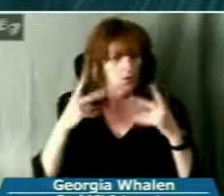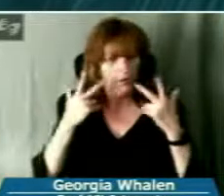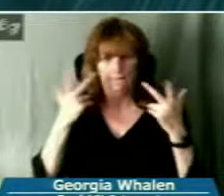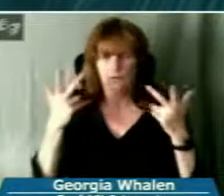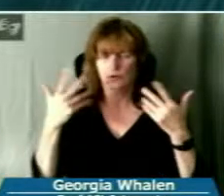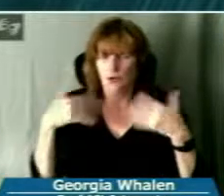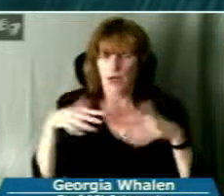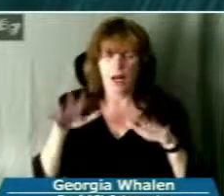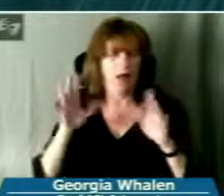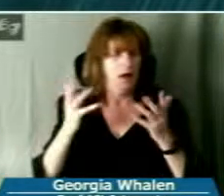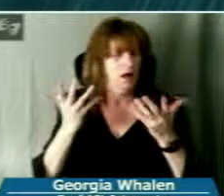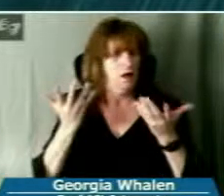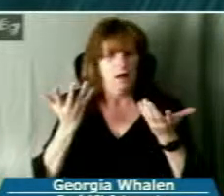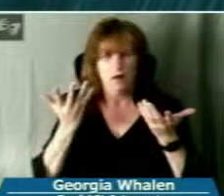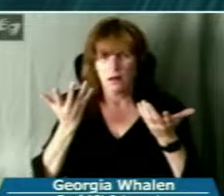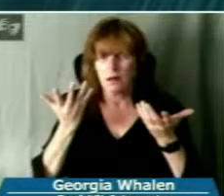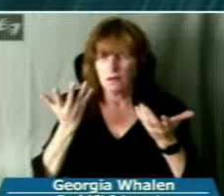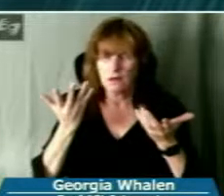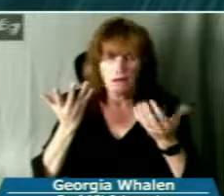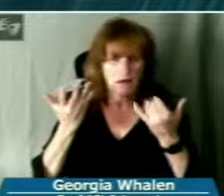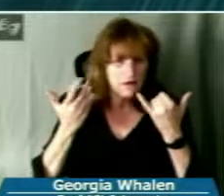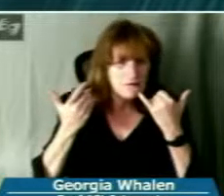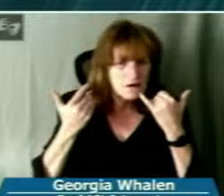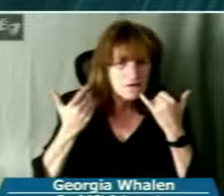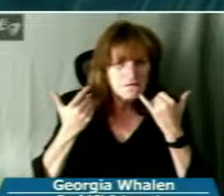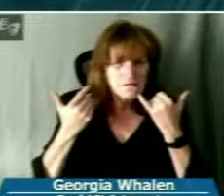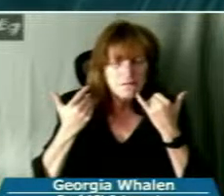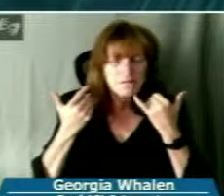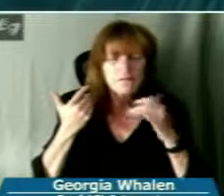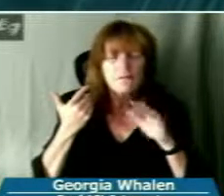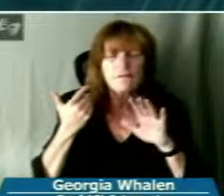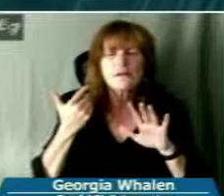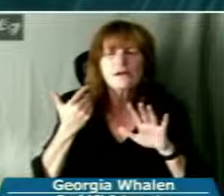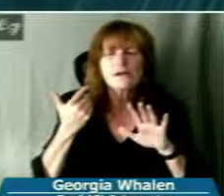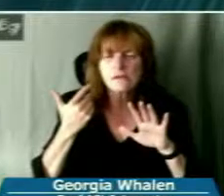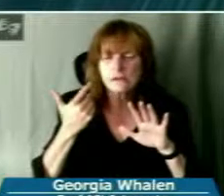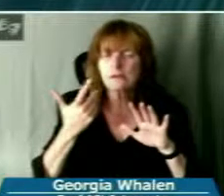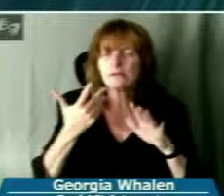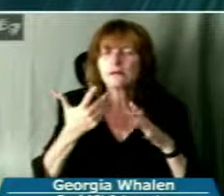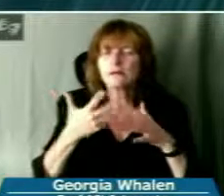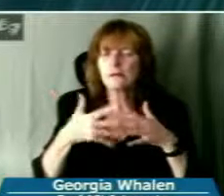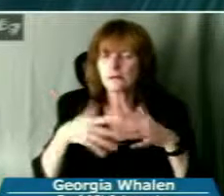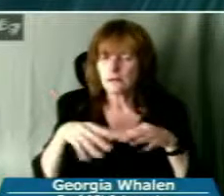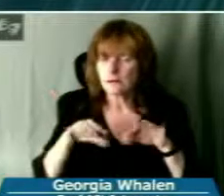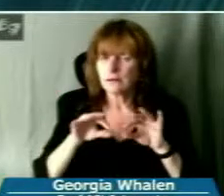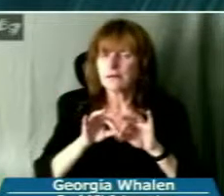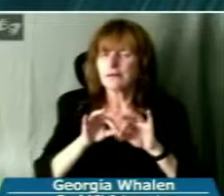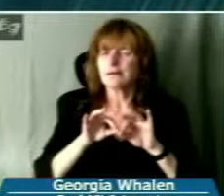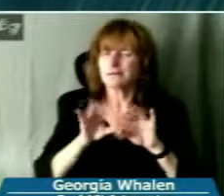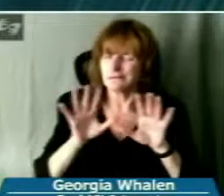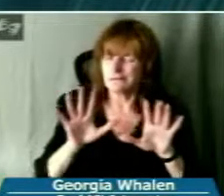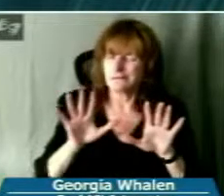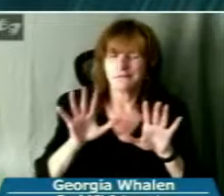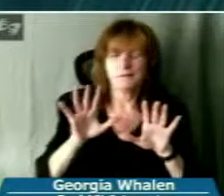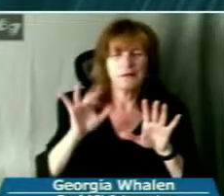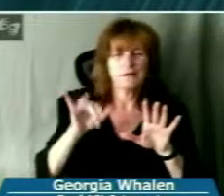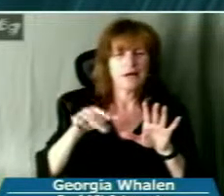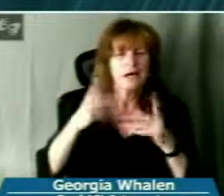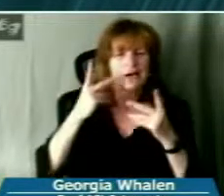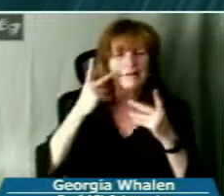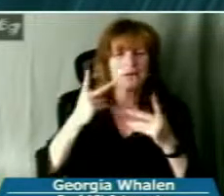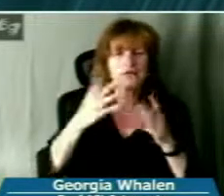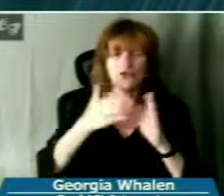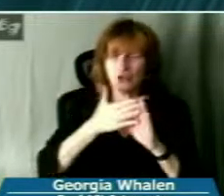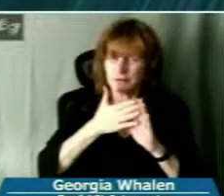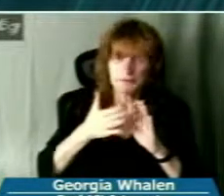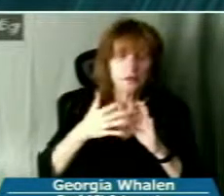people would be considered essential visitors. And the other thing is sometimes there are people coming in to provide additional aspects of care that we may not know about.